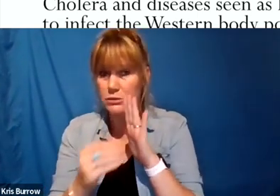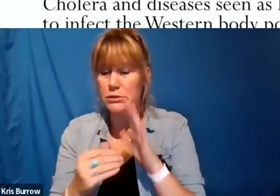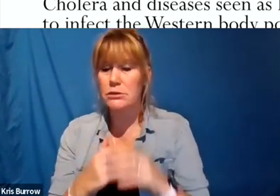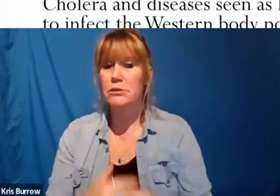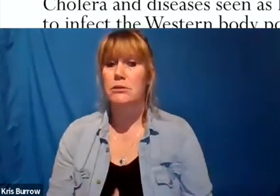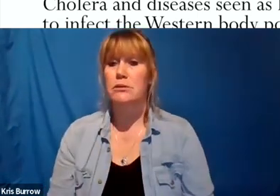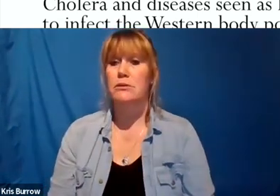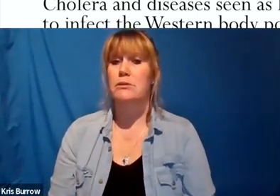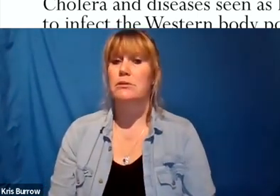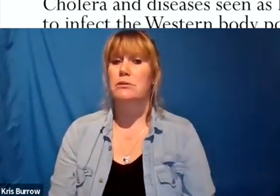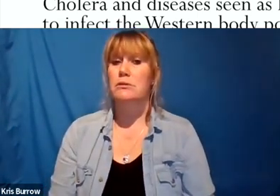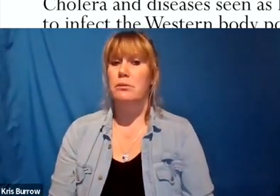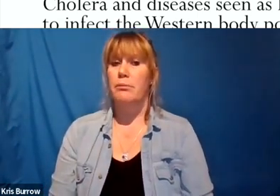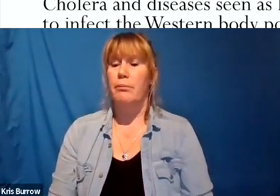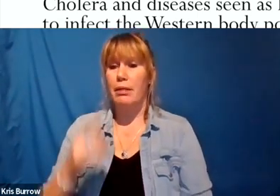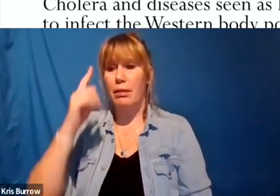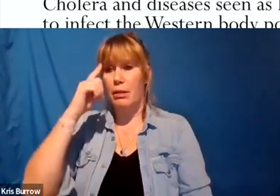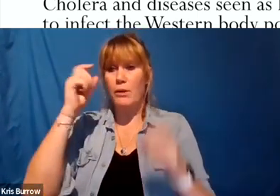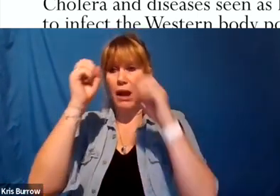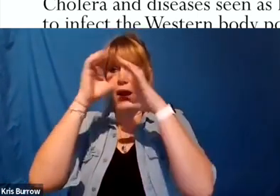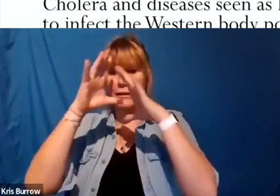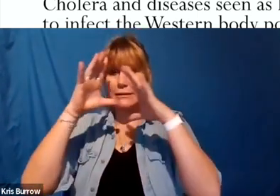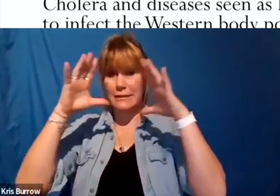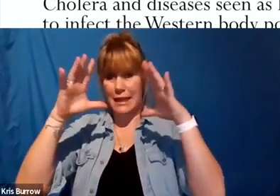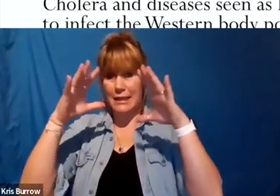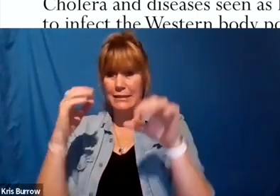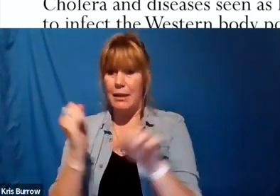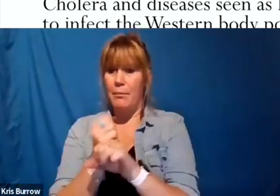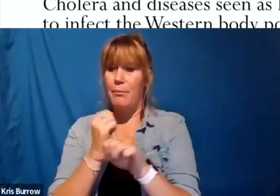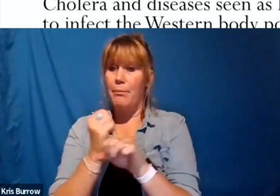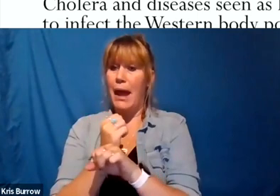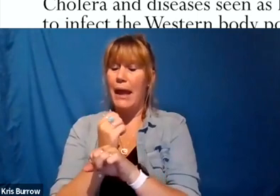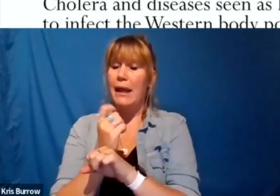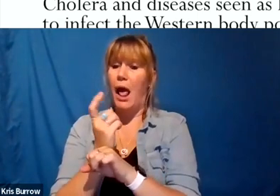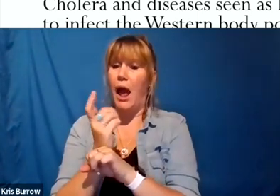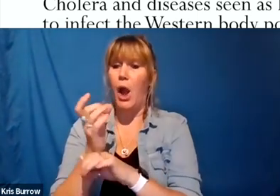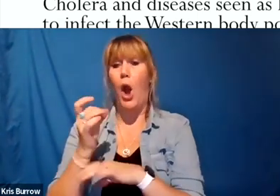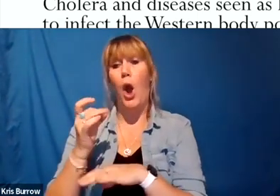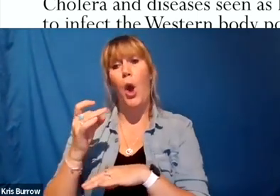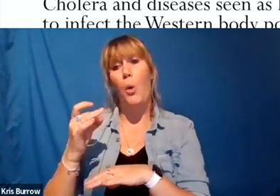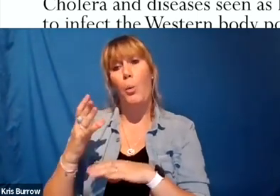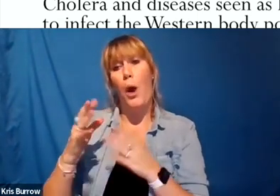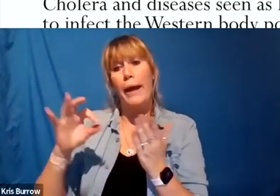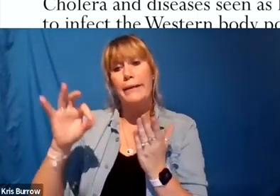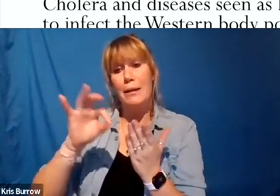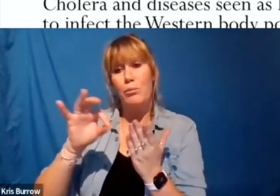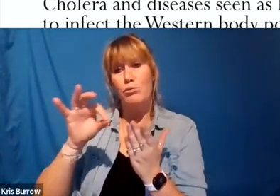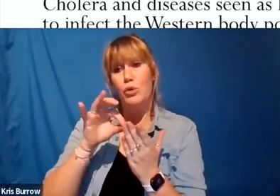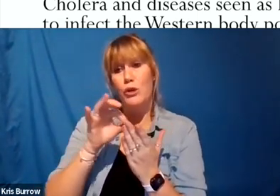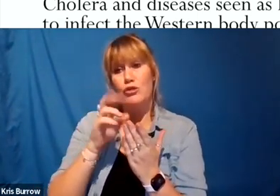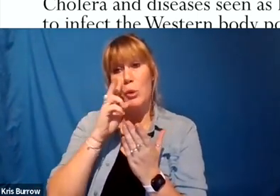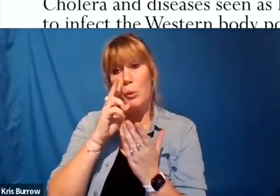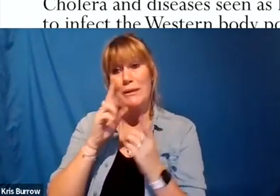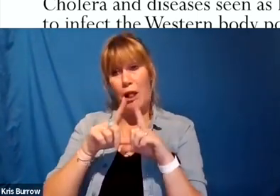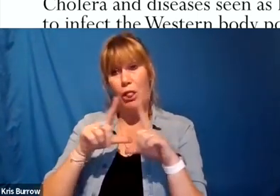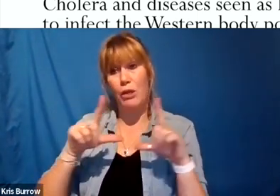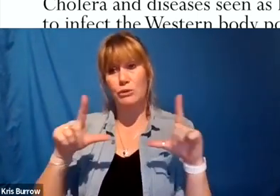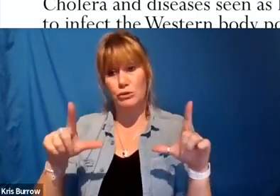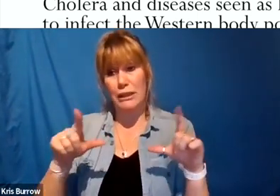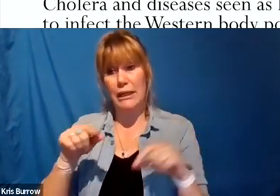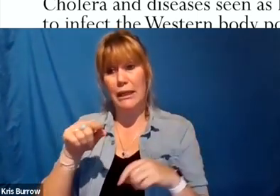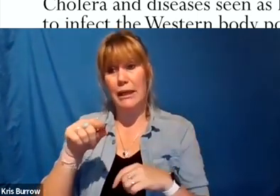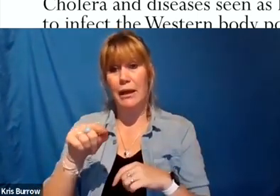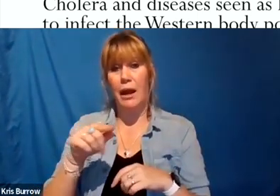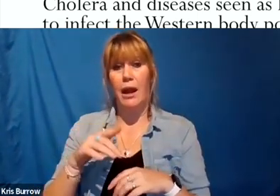and made a white work embroidery from them. I was interested in Epidemic Empire, the book I mentioned before, talked about